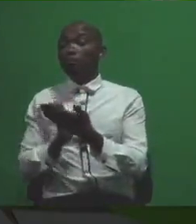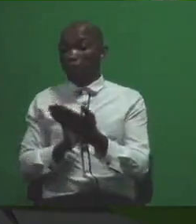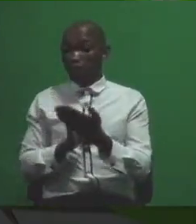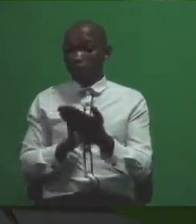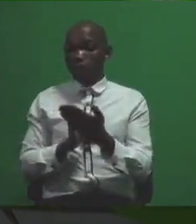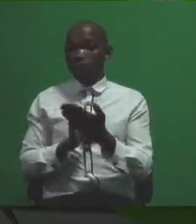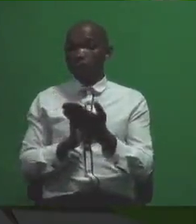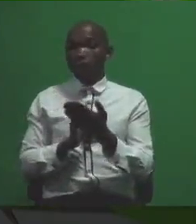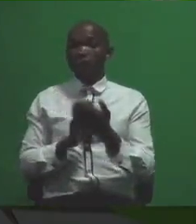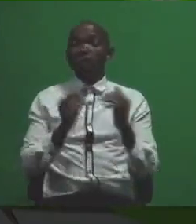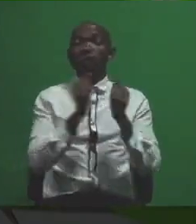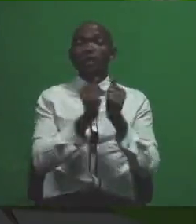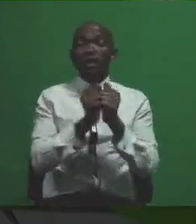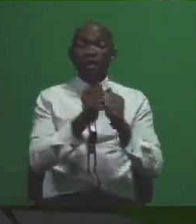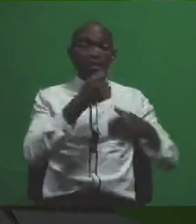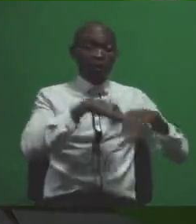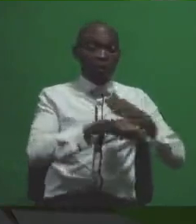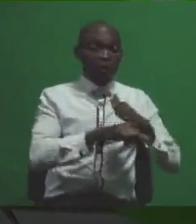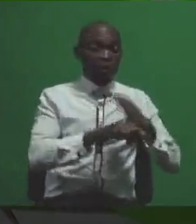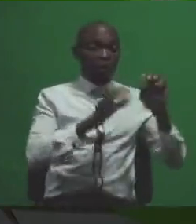laboratory or chemistry laboratory features